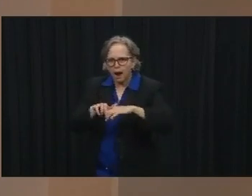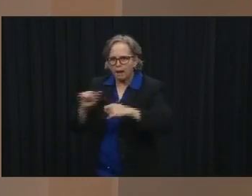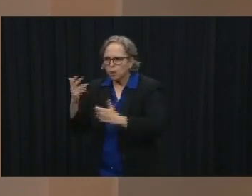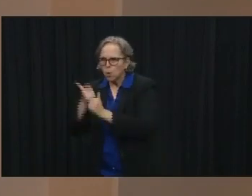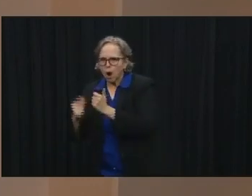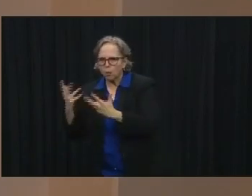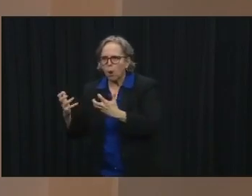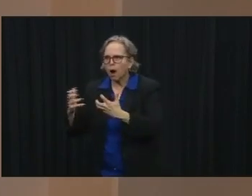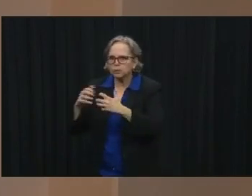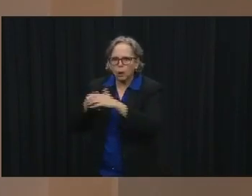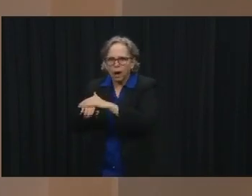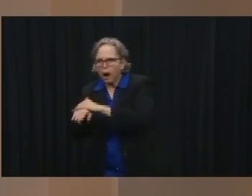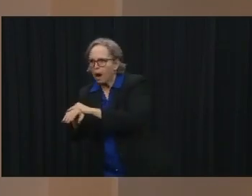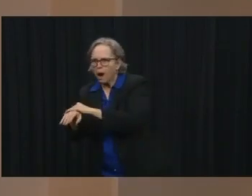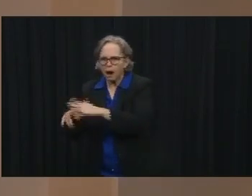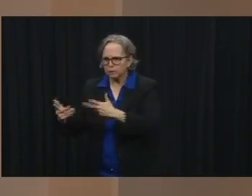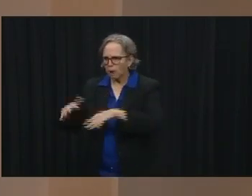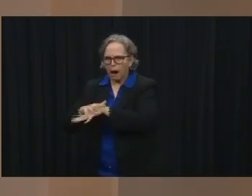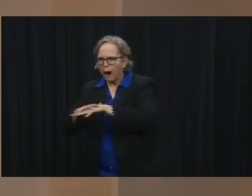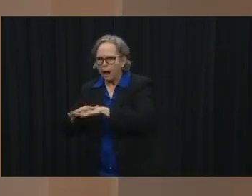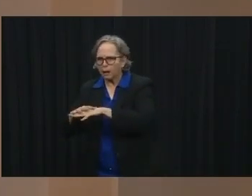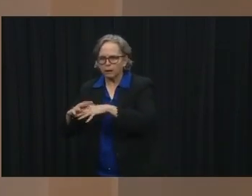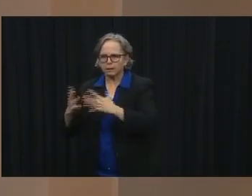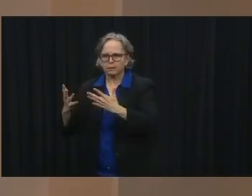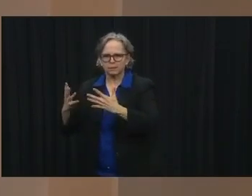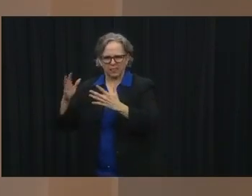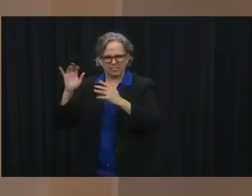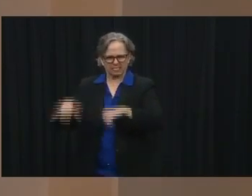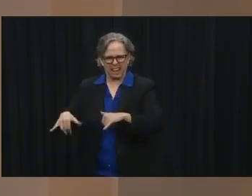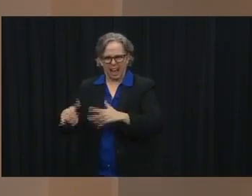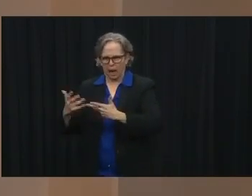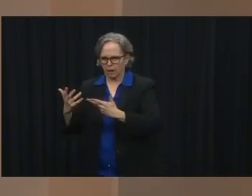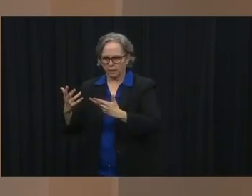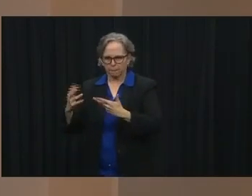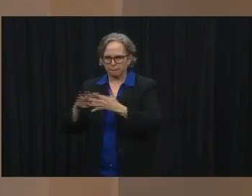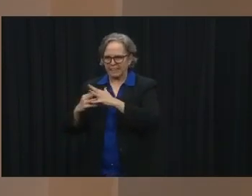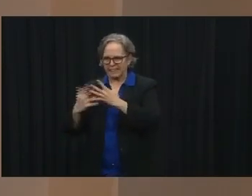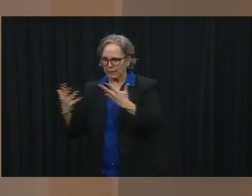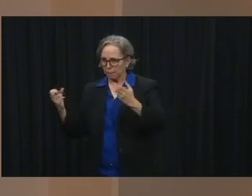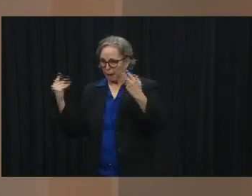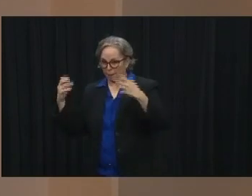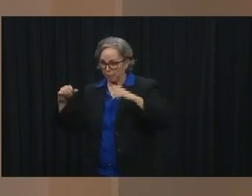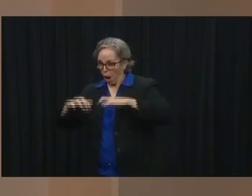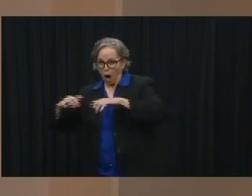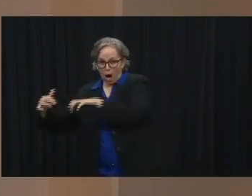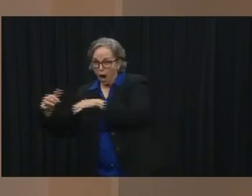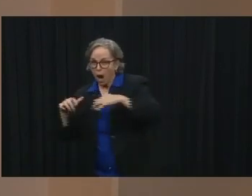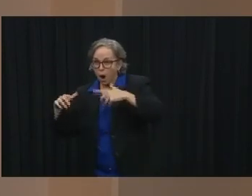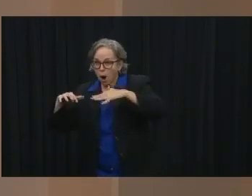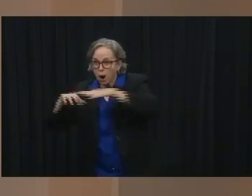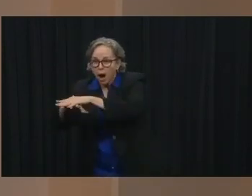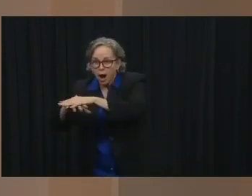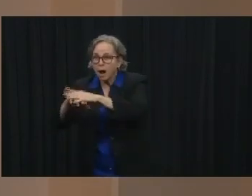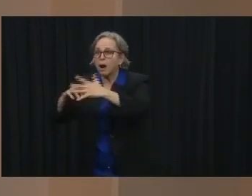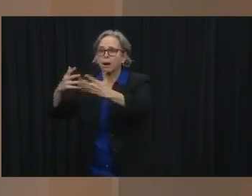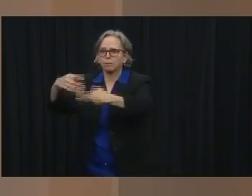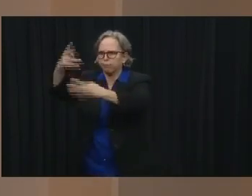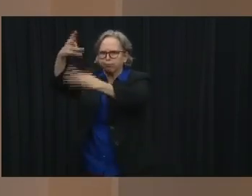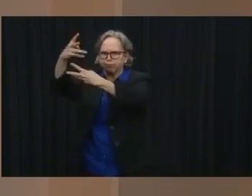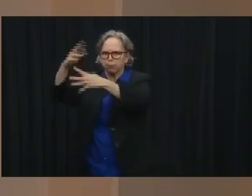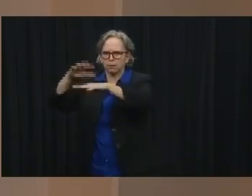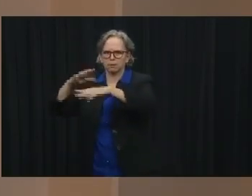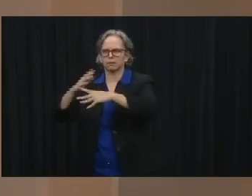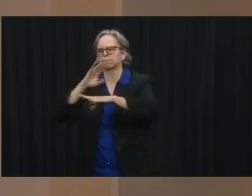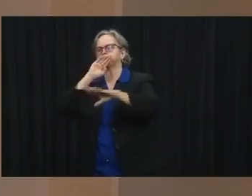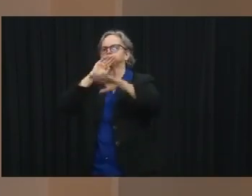the state, the capacity is just not there, and that can create a frustration. But I want you to know that we're working with the